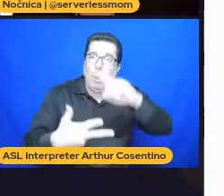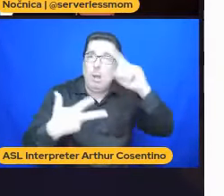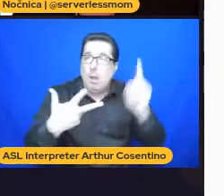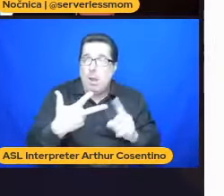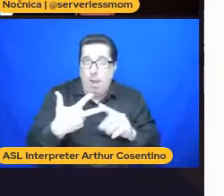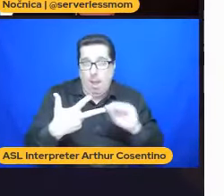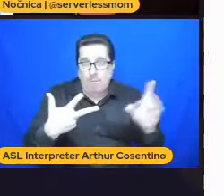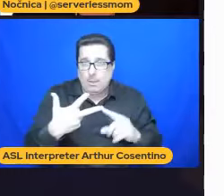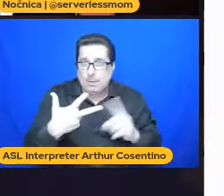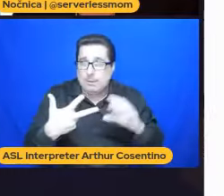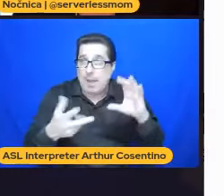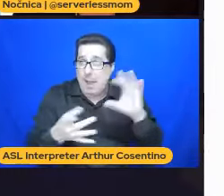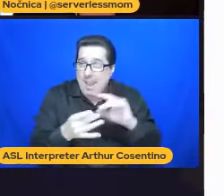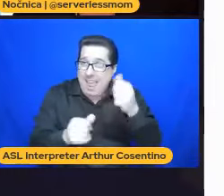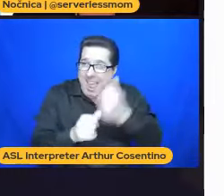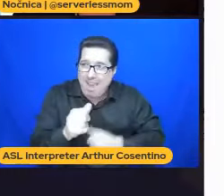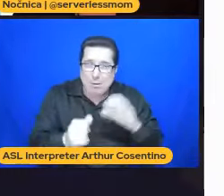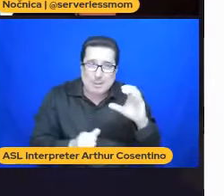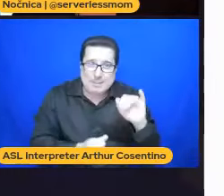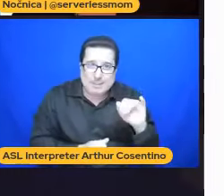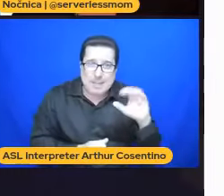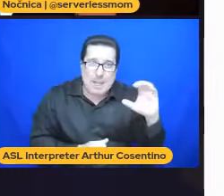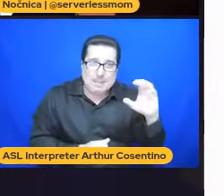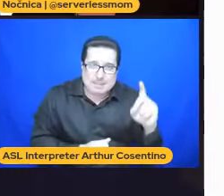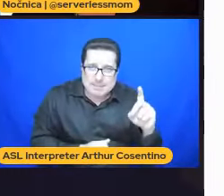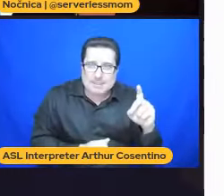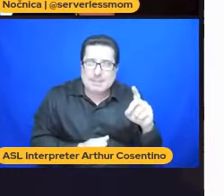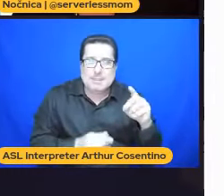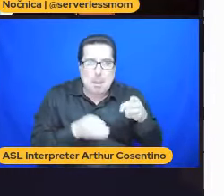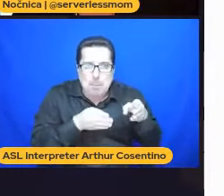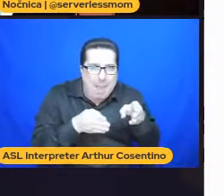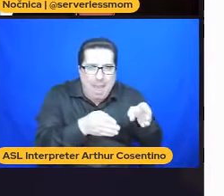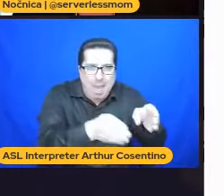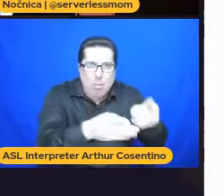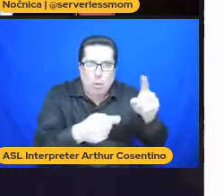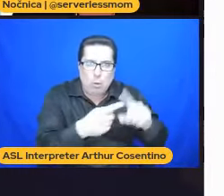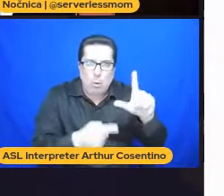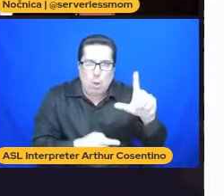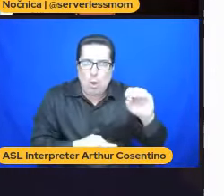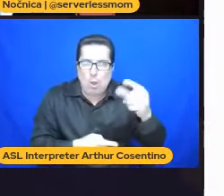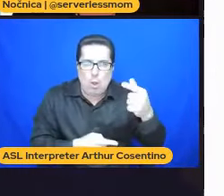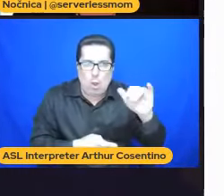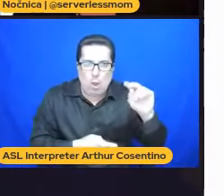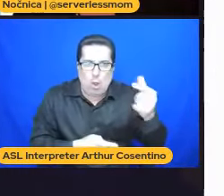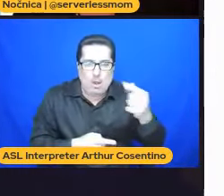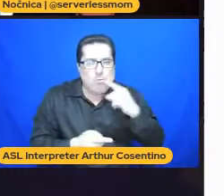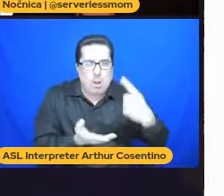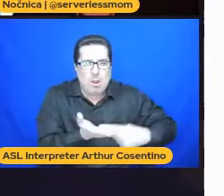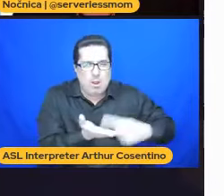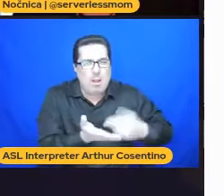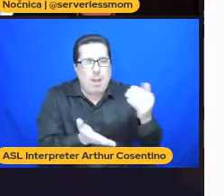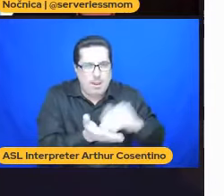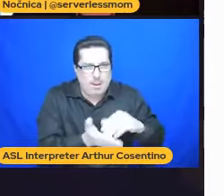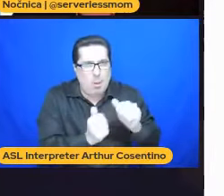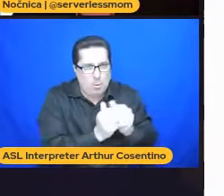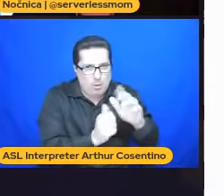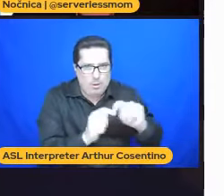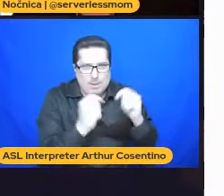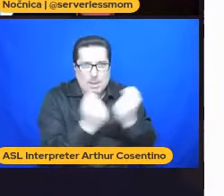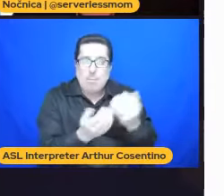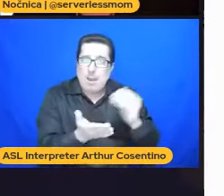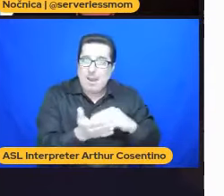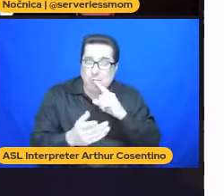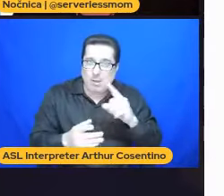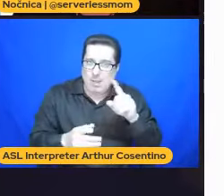every CI/CD path to logging. So this is something that we want to discuss with our team. And again, something that you'll see is